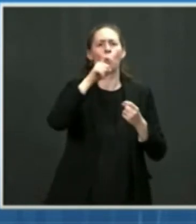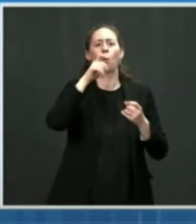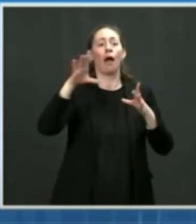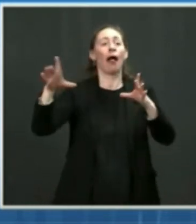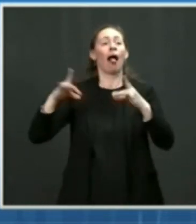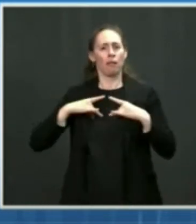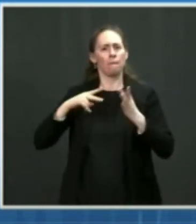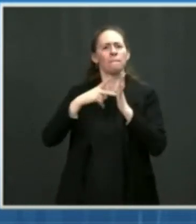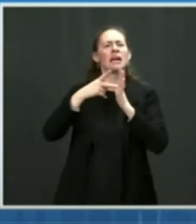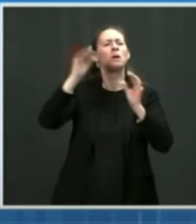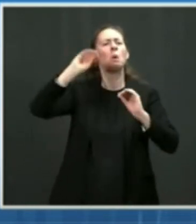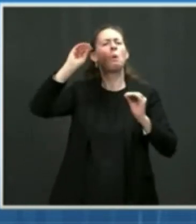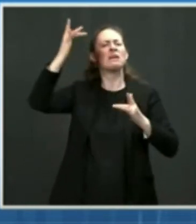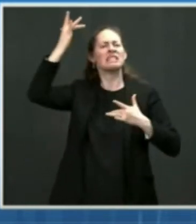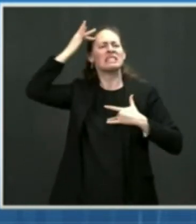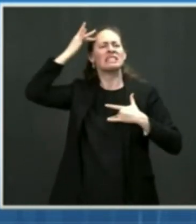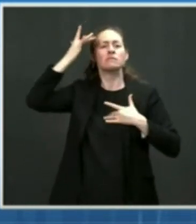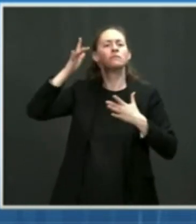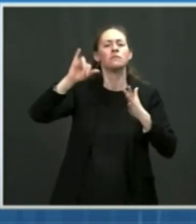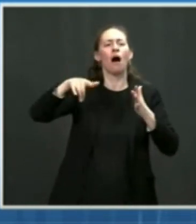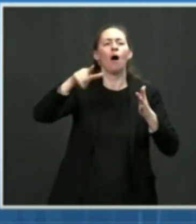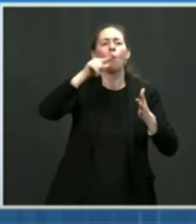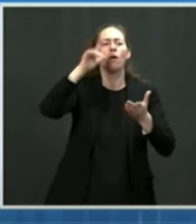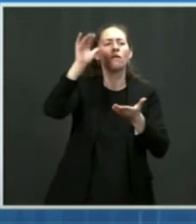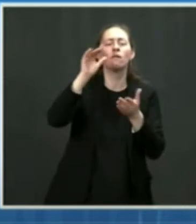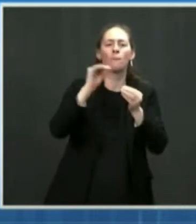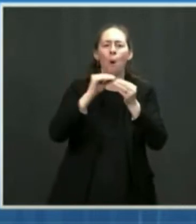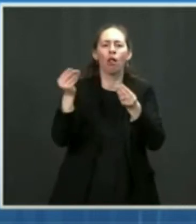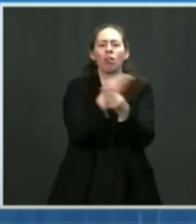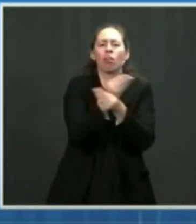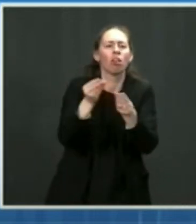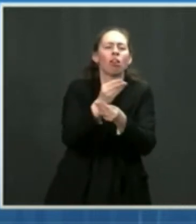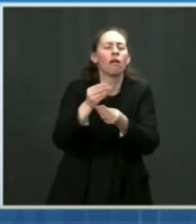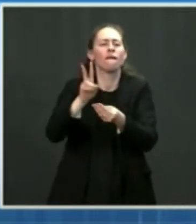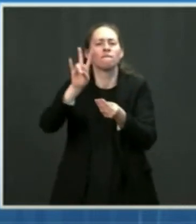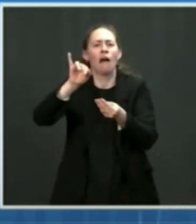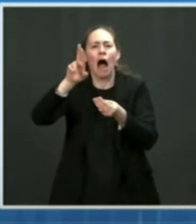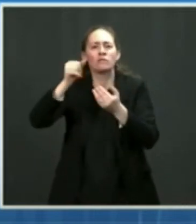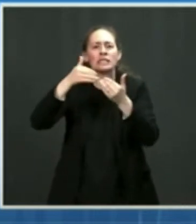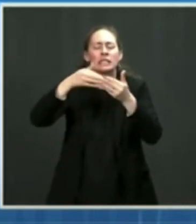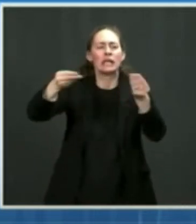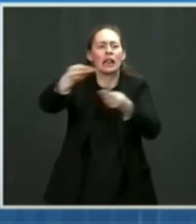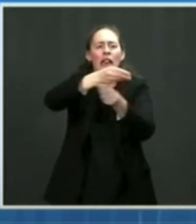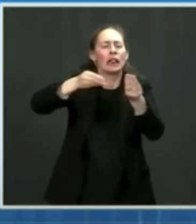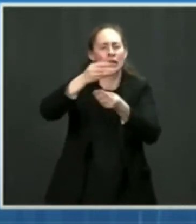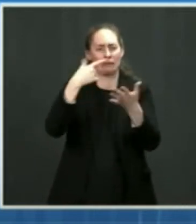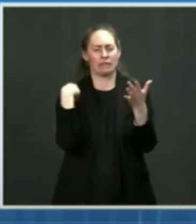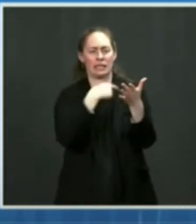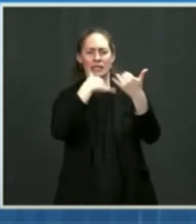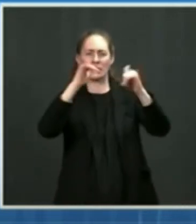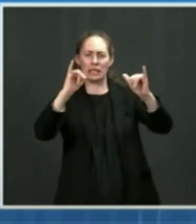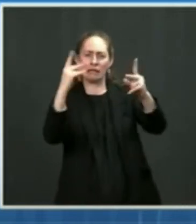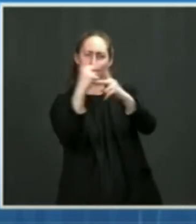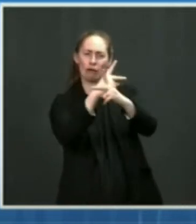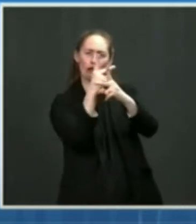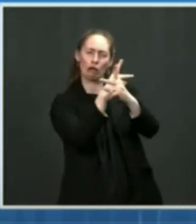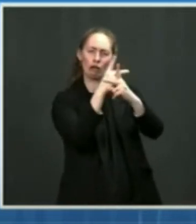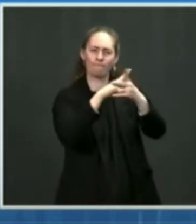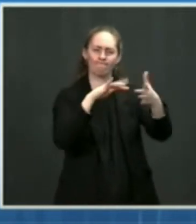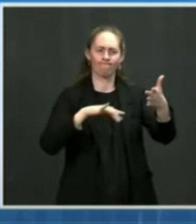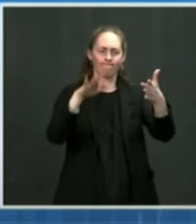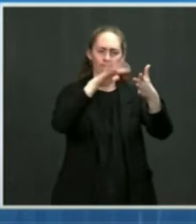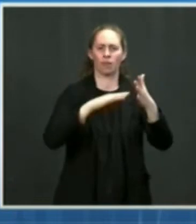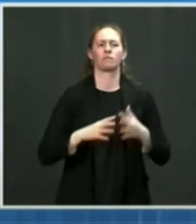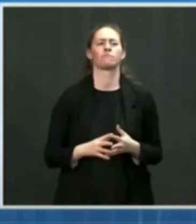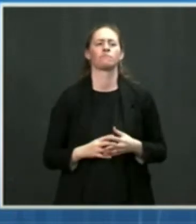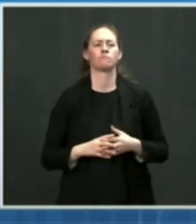virus. We're still learning about the transmissibility of this virus in the context of these breakthrough infections. But I would say use your